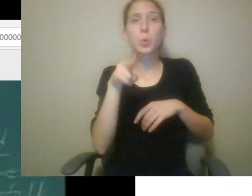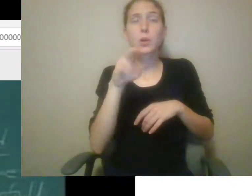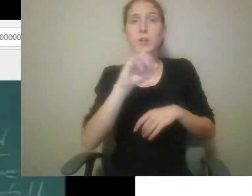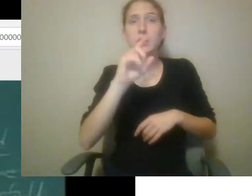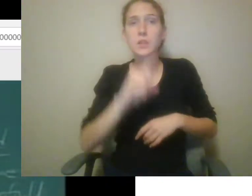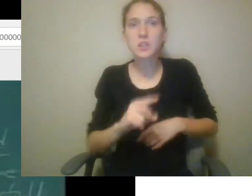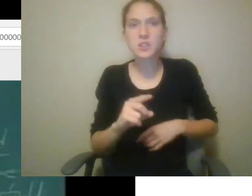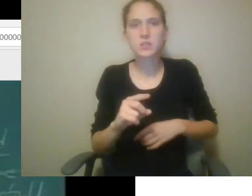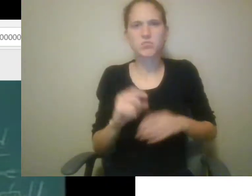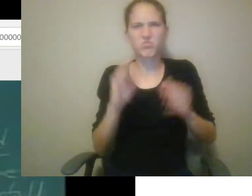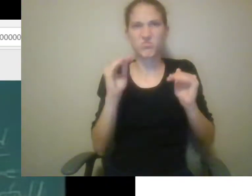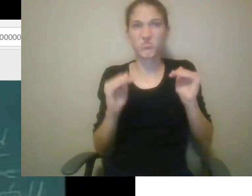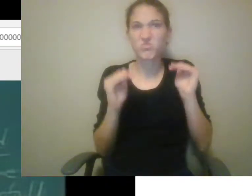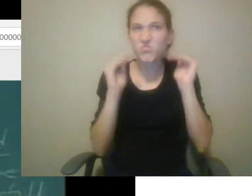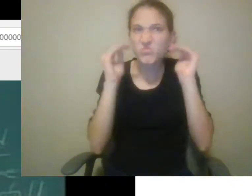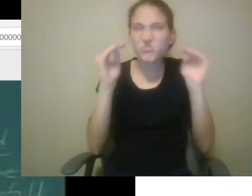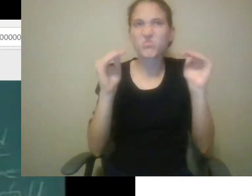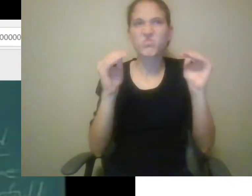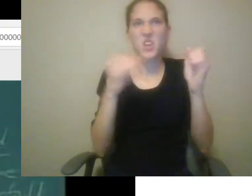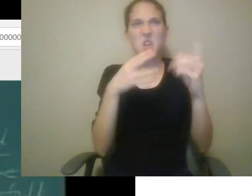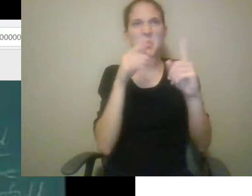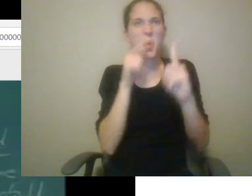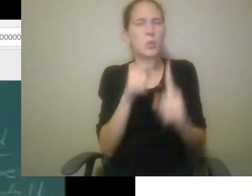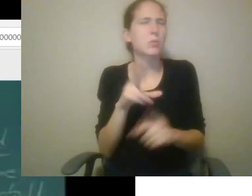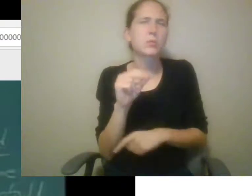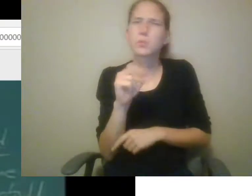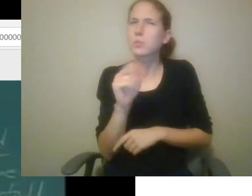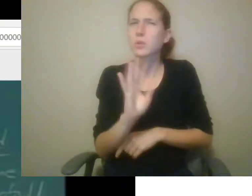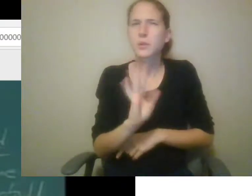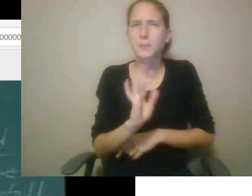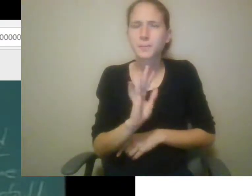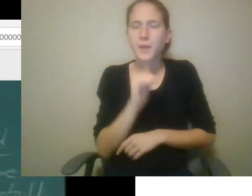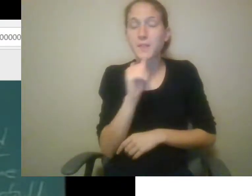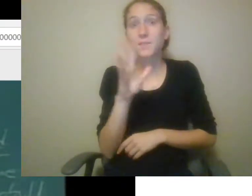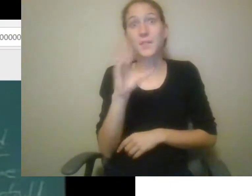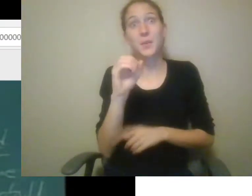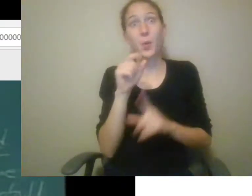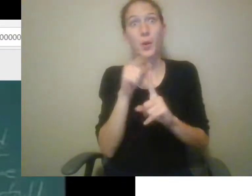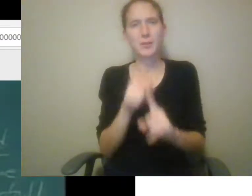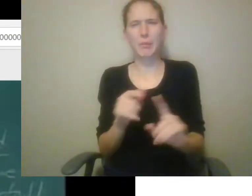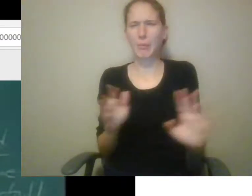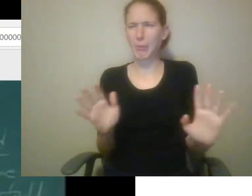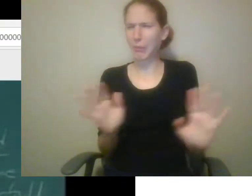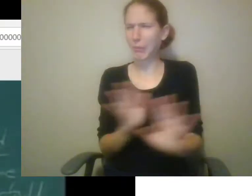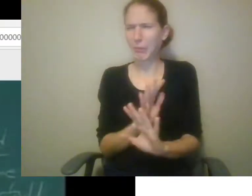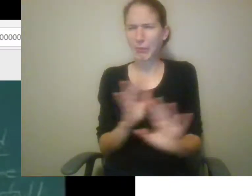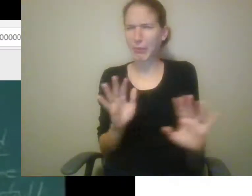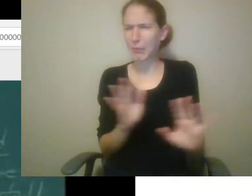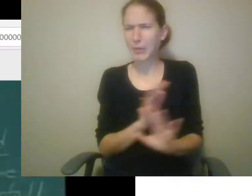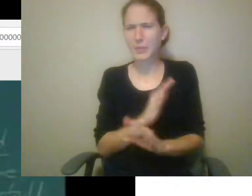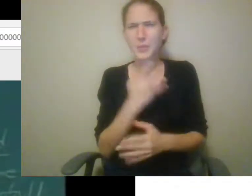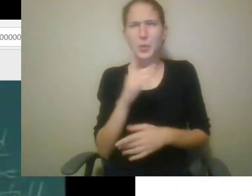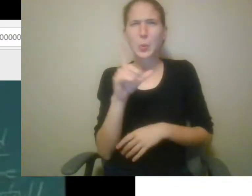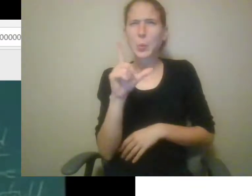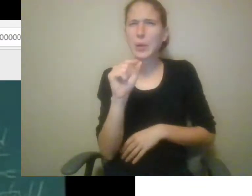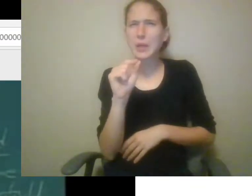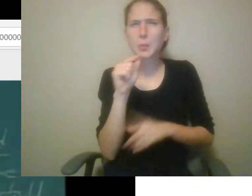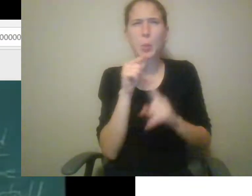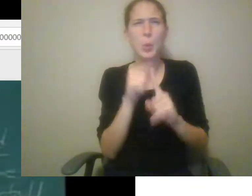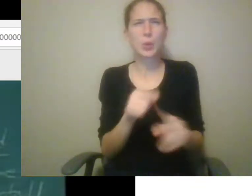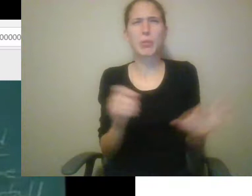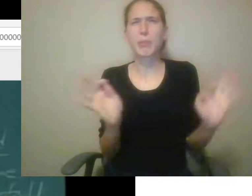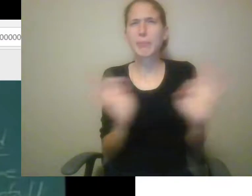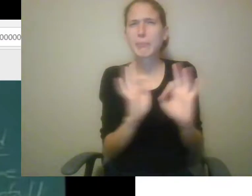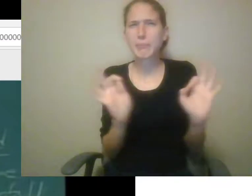all relax on that respect. It's not going to be a 50-point quiz or something like that. It'll probably be about a 20-point